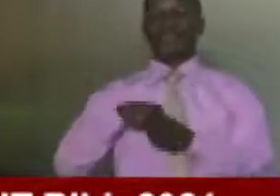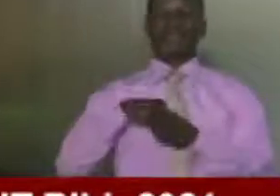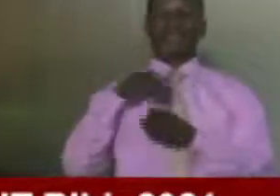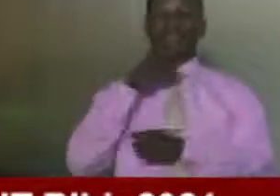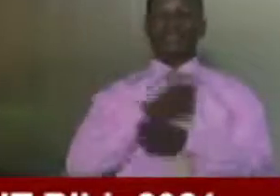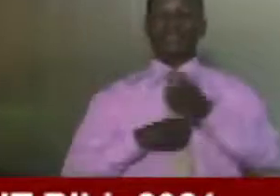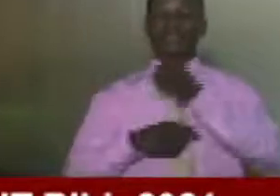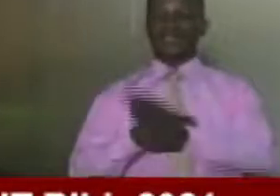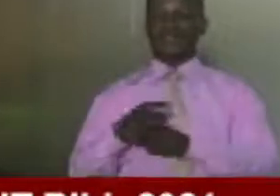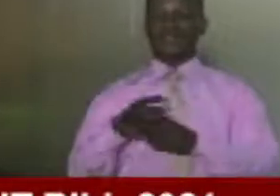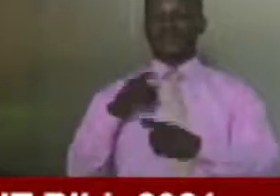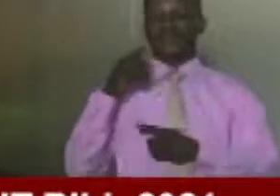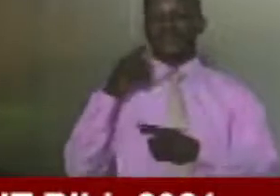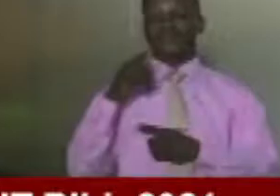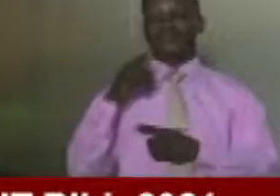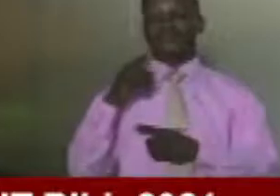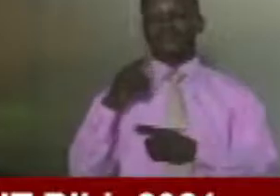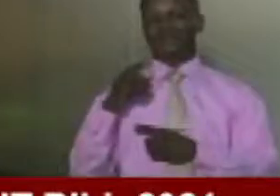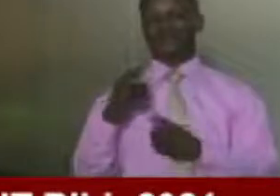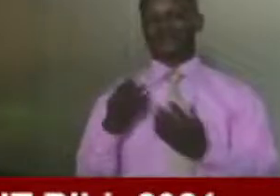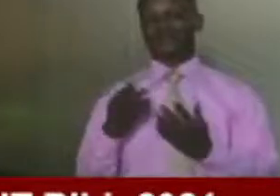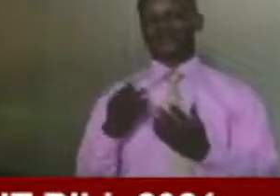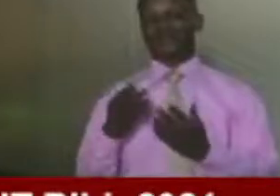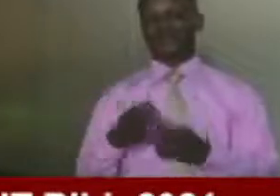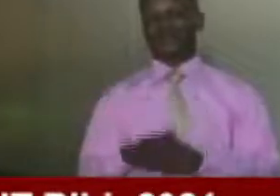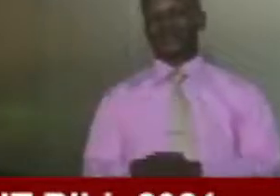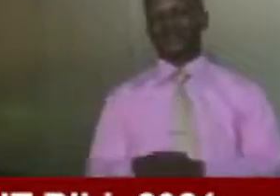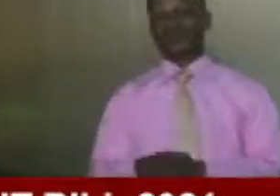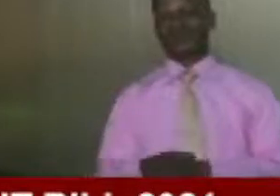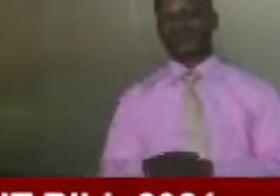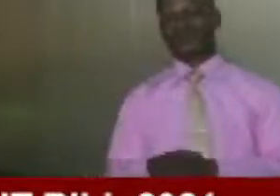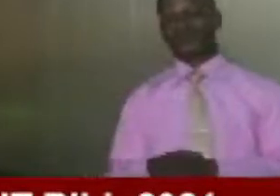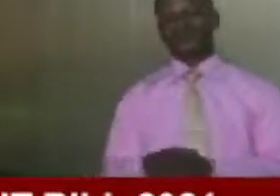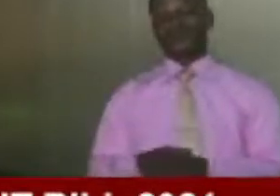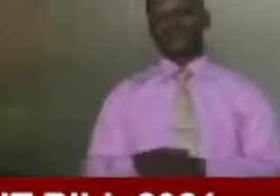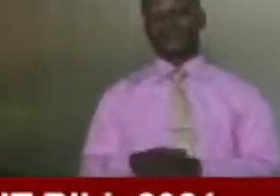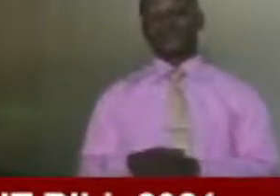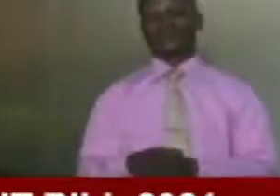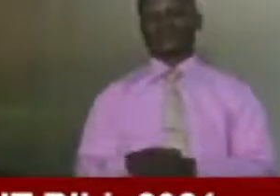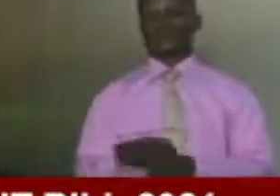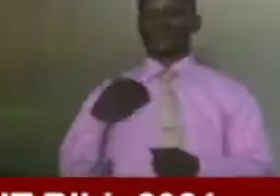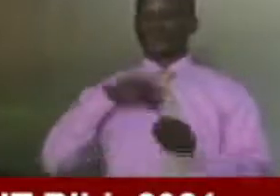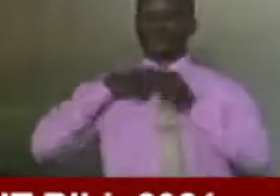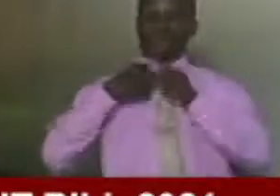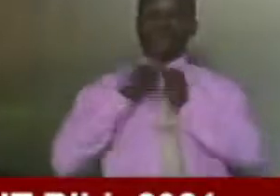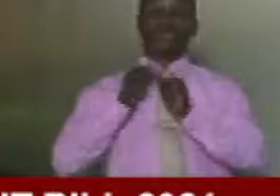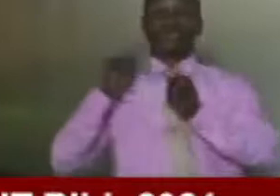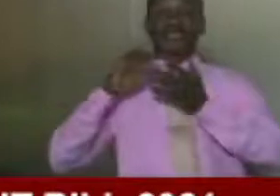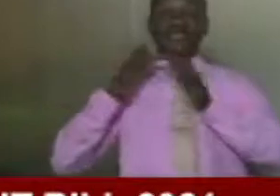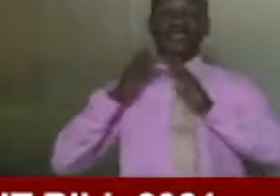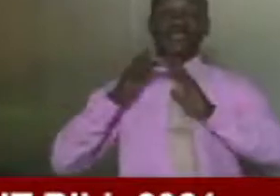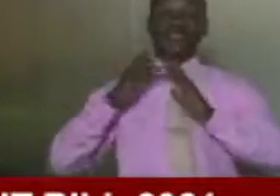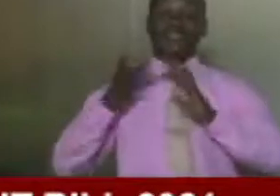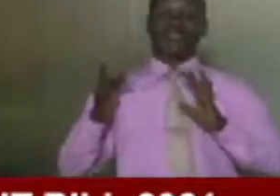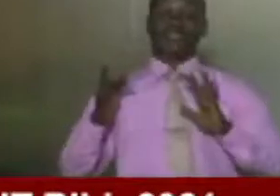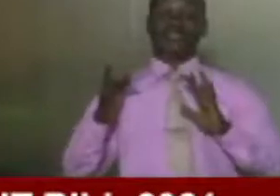Executive Director, Center for Citizens with Disabilities. We seem to be having a problem with the connection. All right, I guess